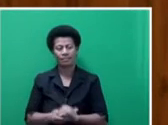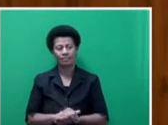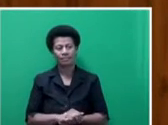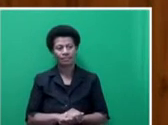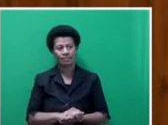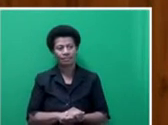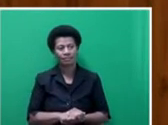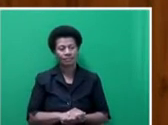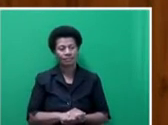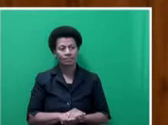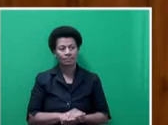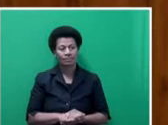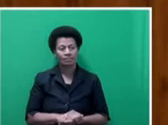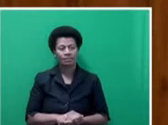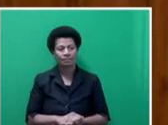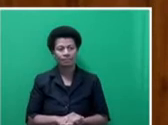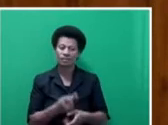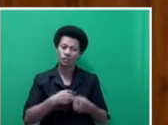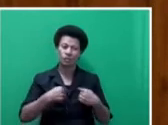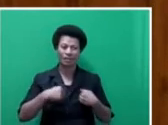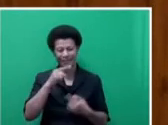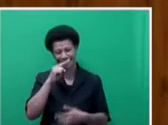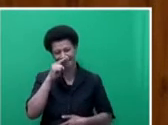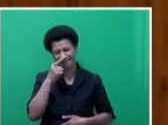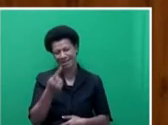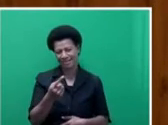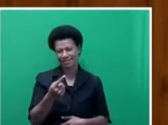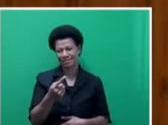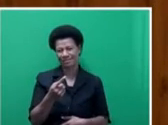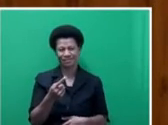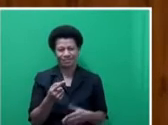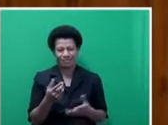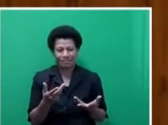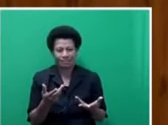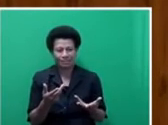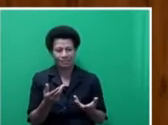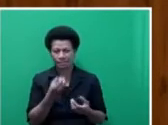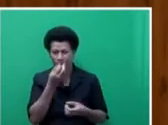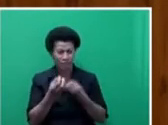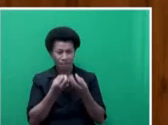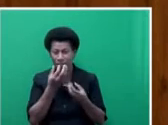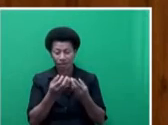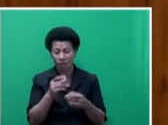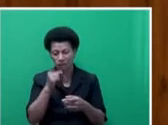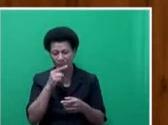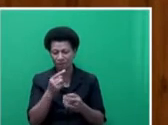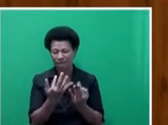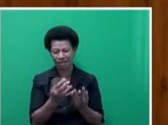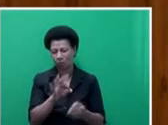Order. We can't do much when people that don't want to understand. No matter what we do, some of the people they don't want to